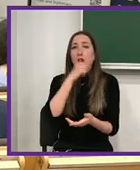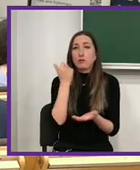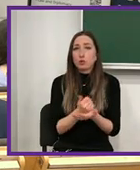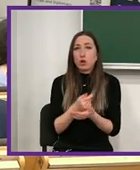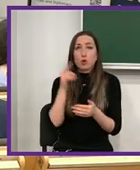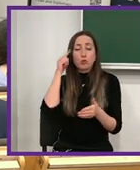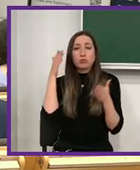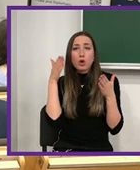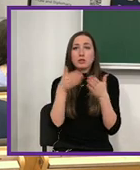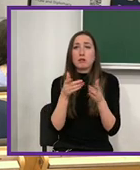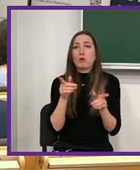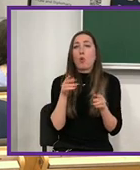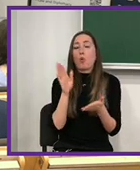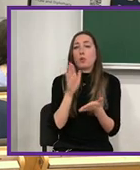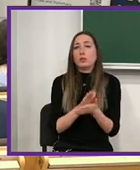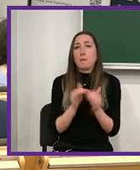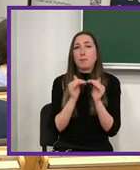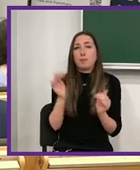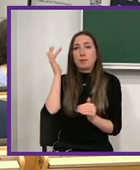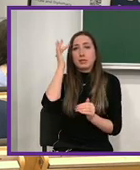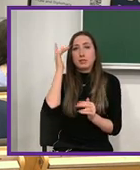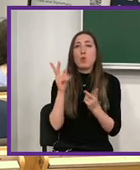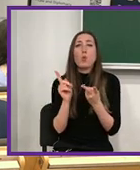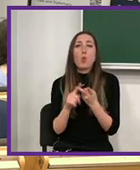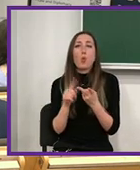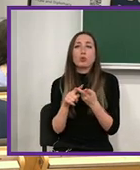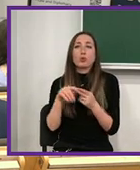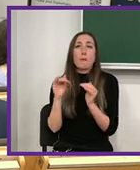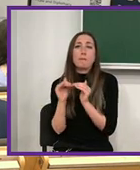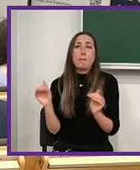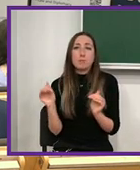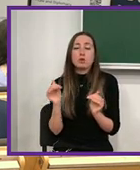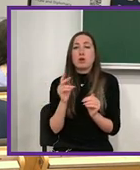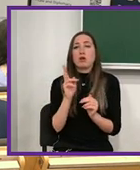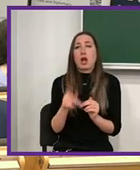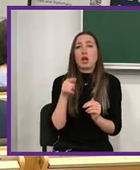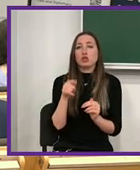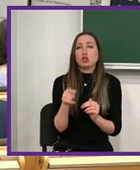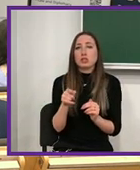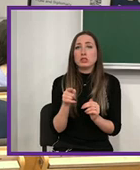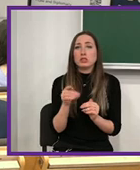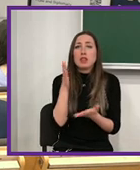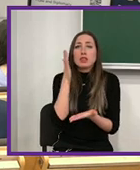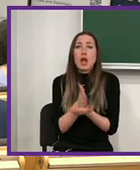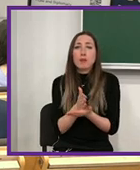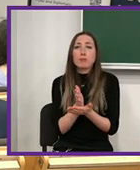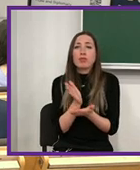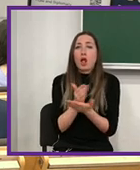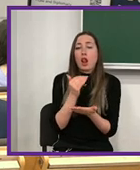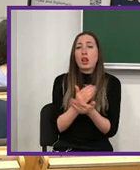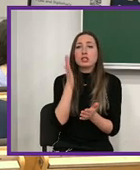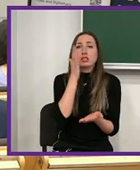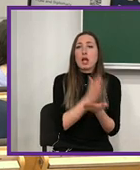UN guiding principles, which is the complementarity between the first pillar of responsibilities of government to regulate businesses and to protect human